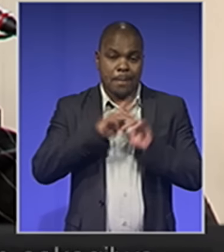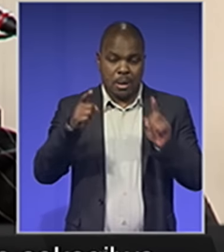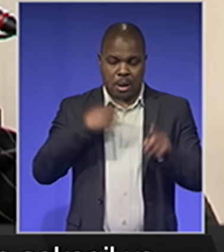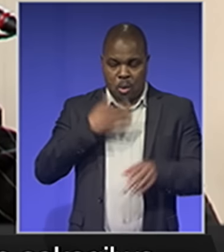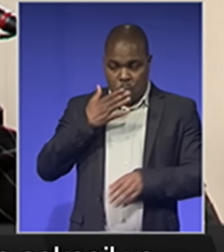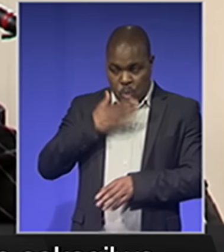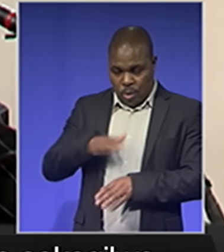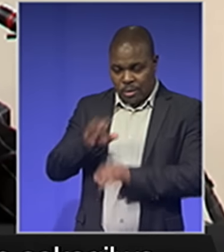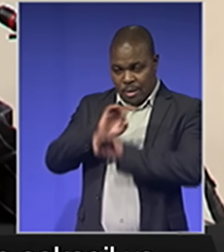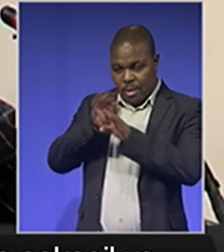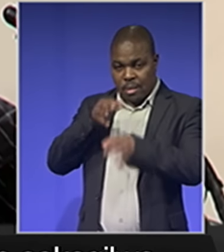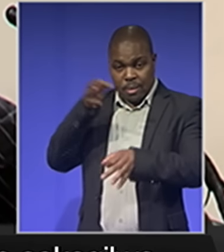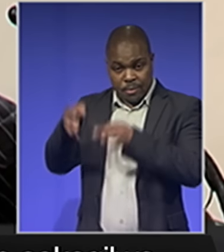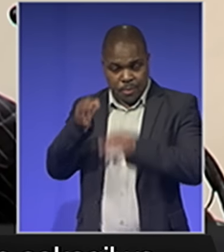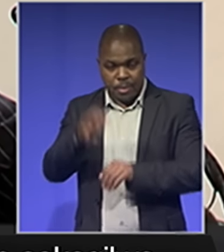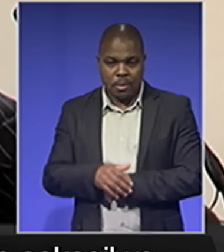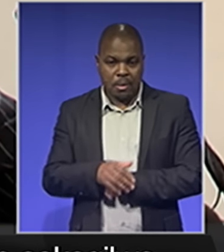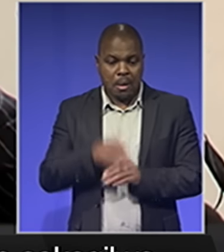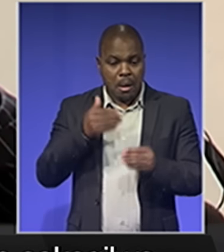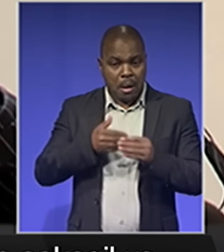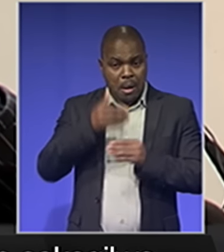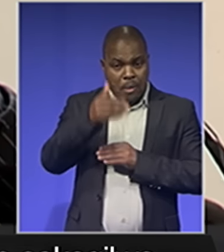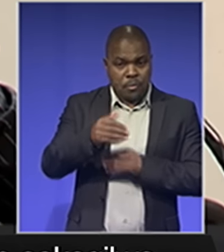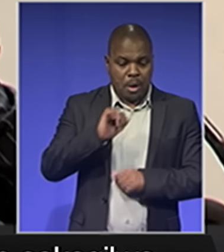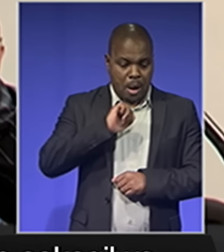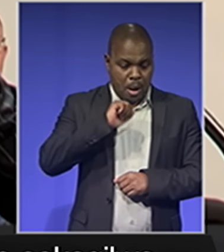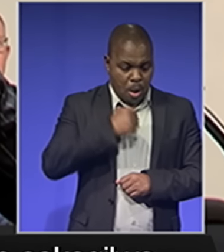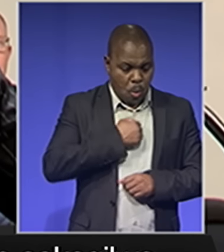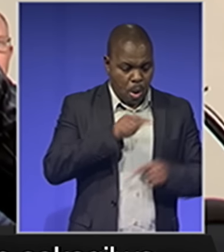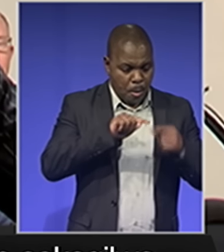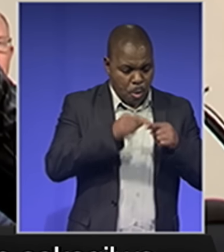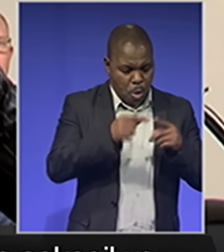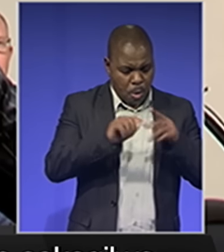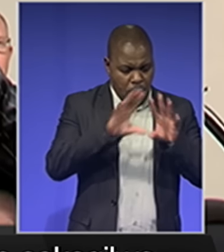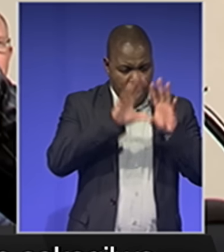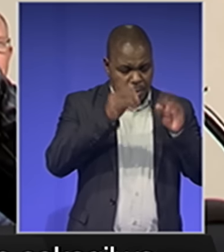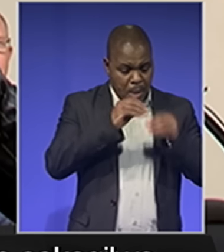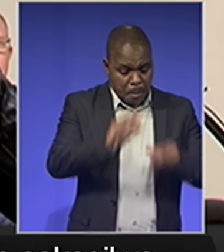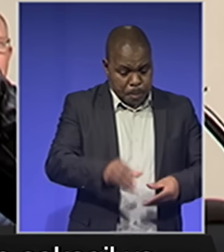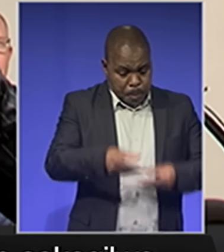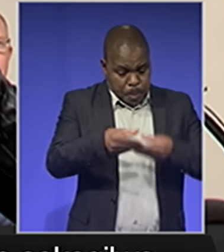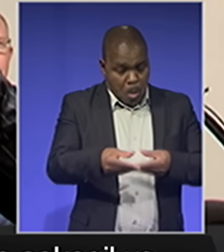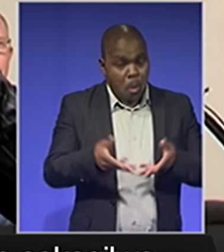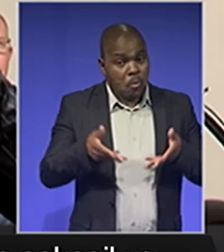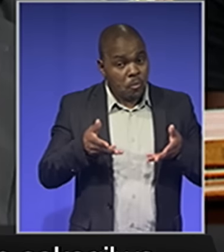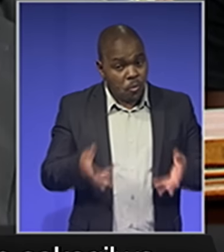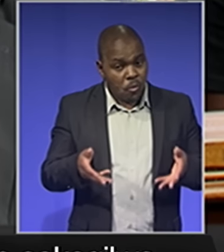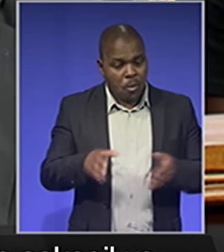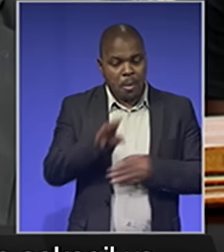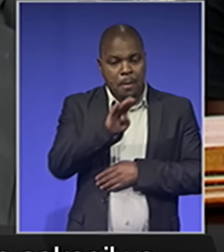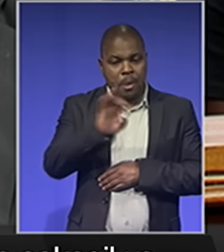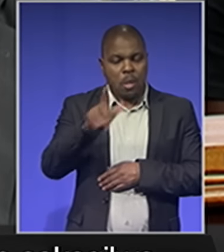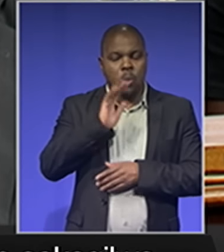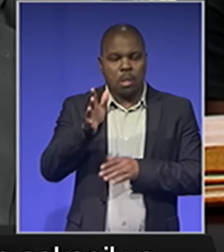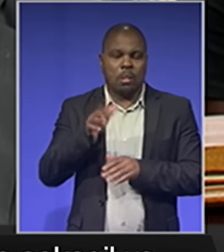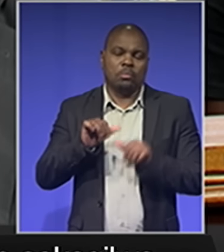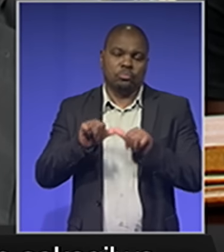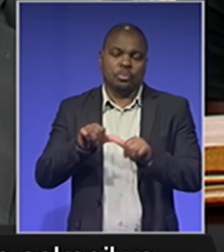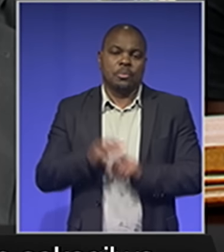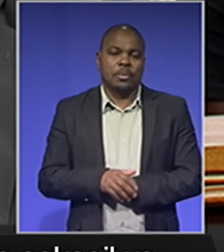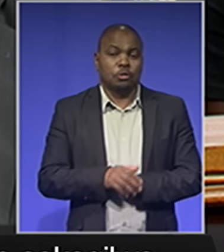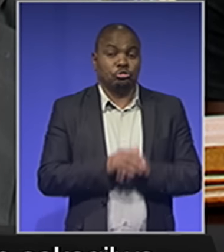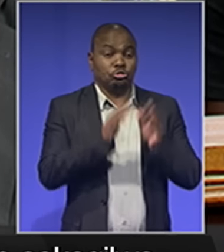my lady, that once we've got all our necessary facts together for the purpose of a bail application. Kereke